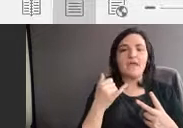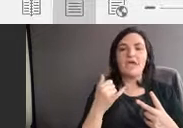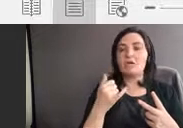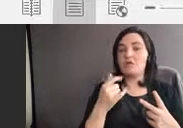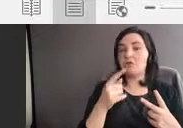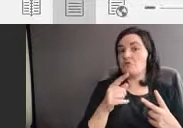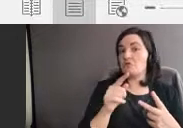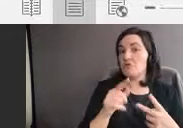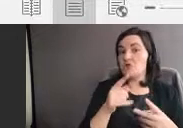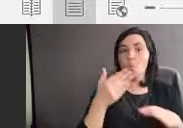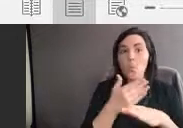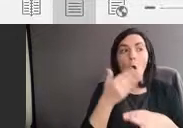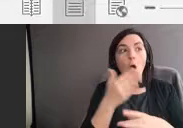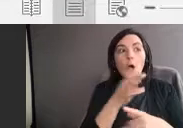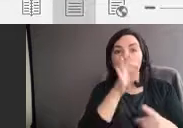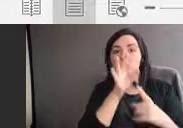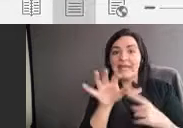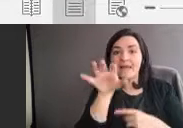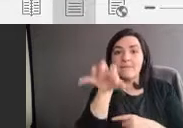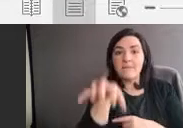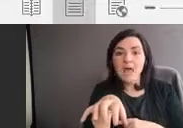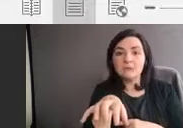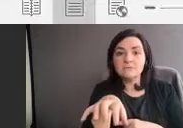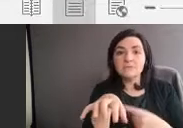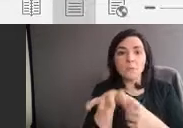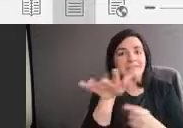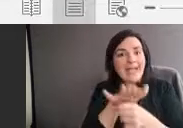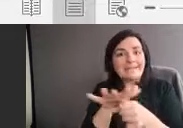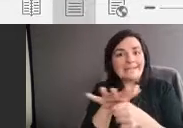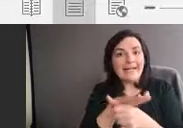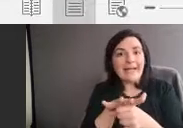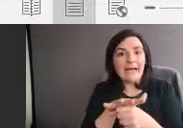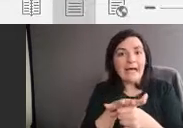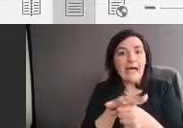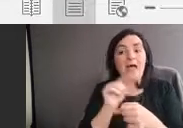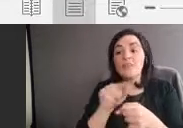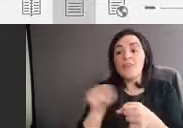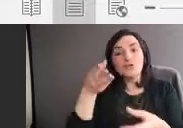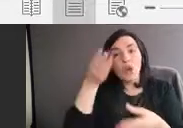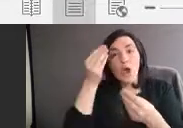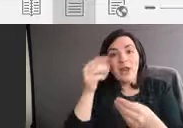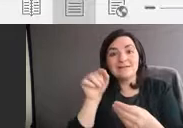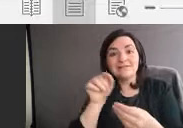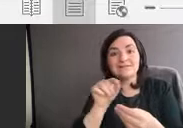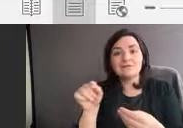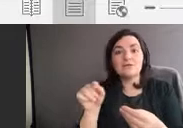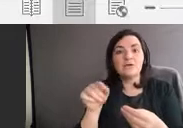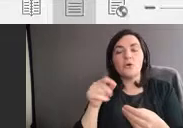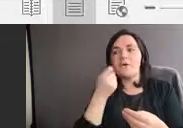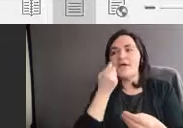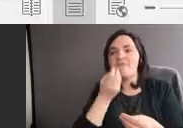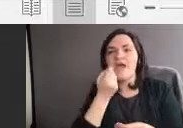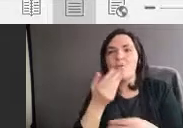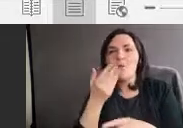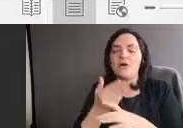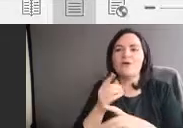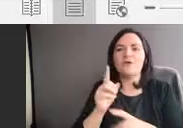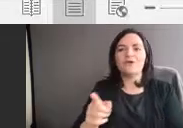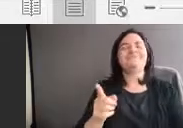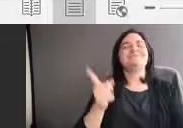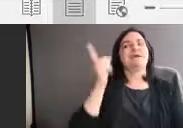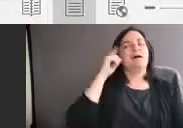work in a particular setting and the learners that you work with and your day-to-day work